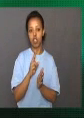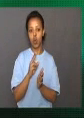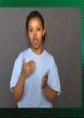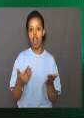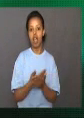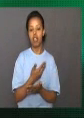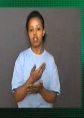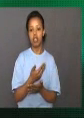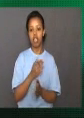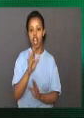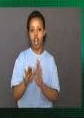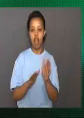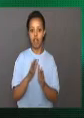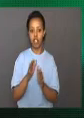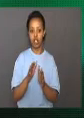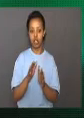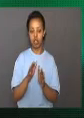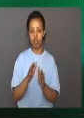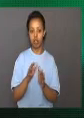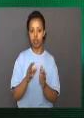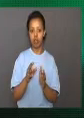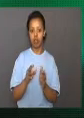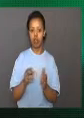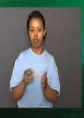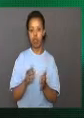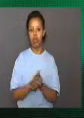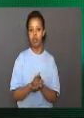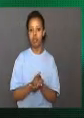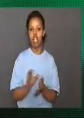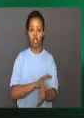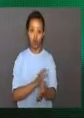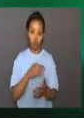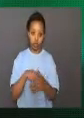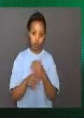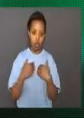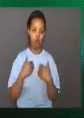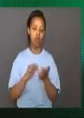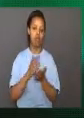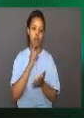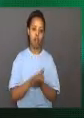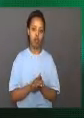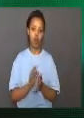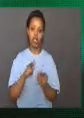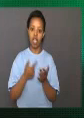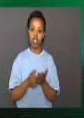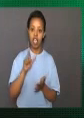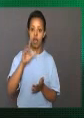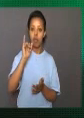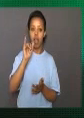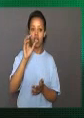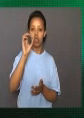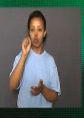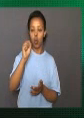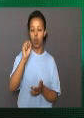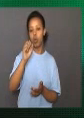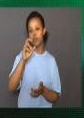phages particles which burst the host cell. In the lysogenic cycle, the